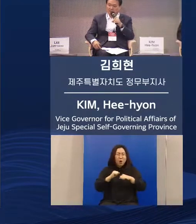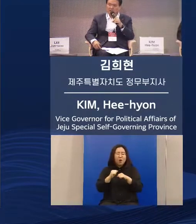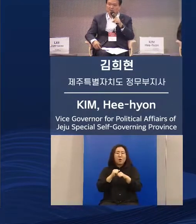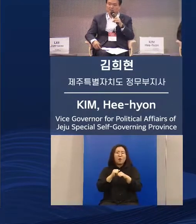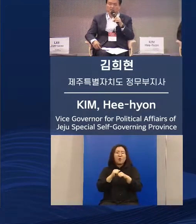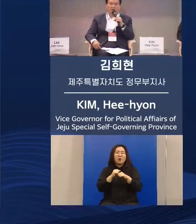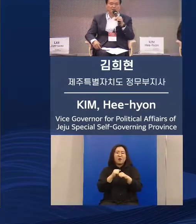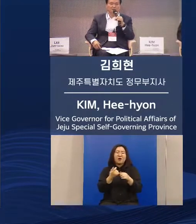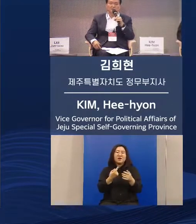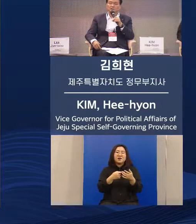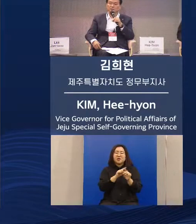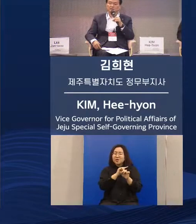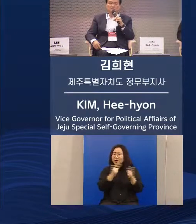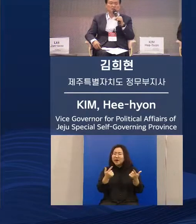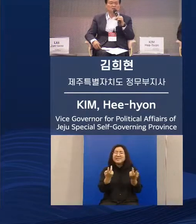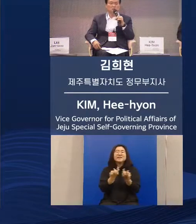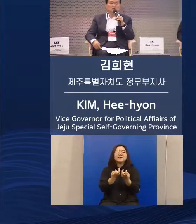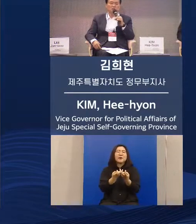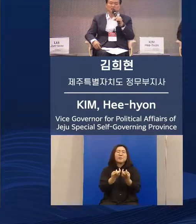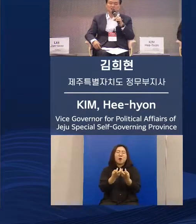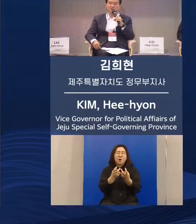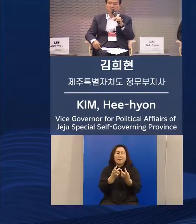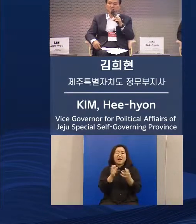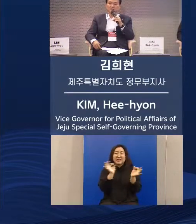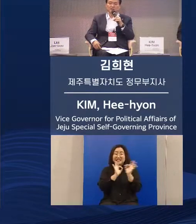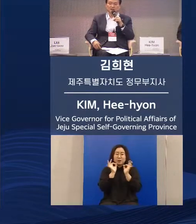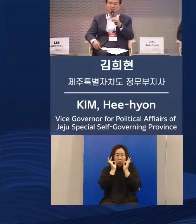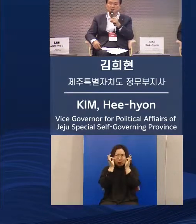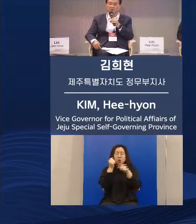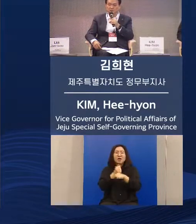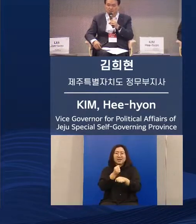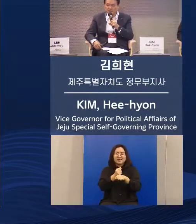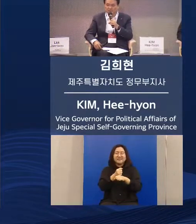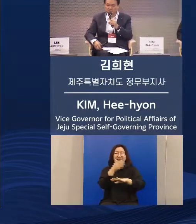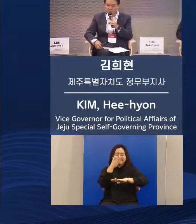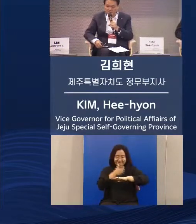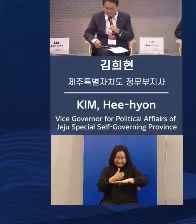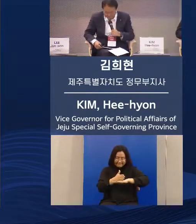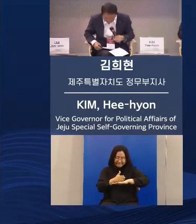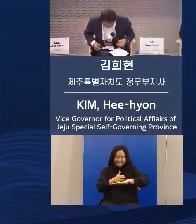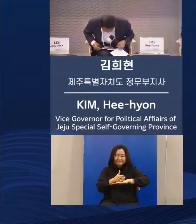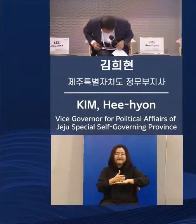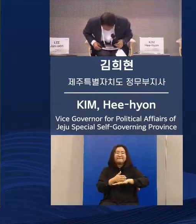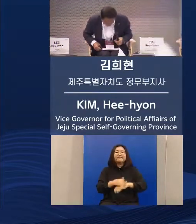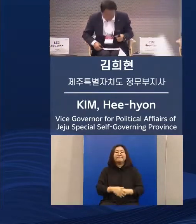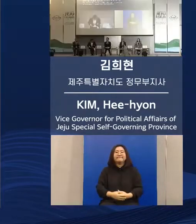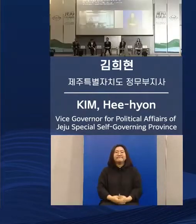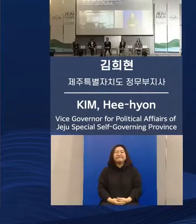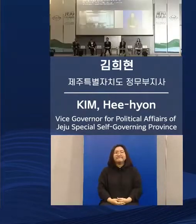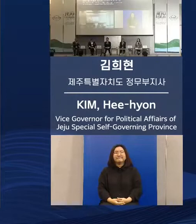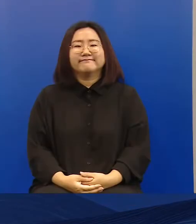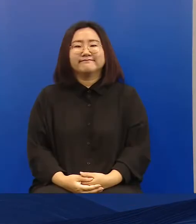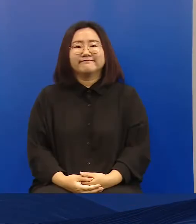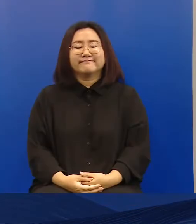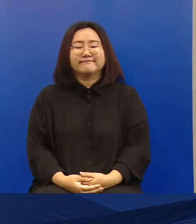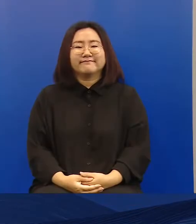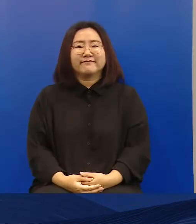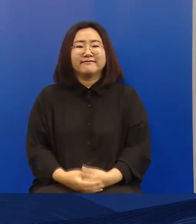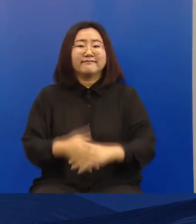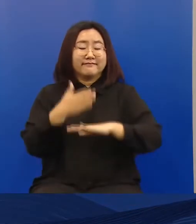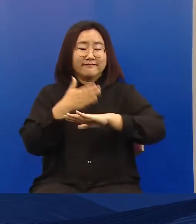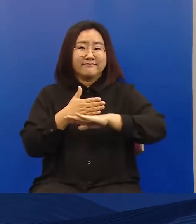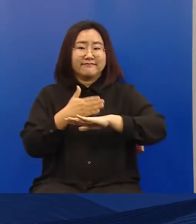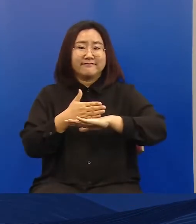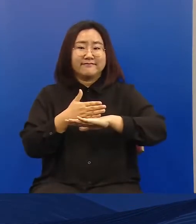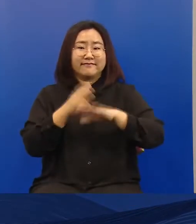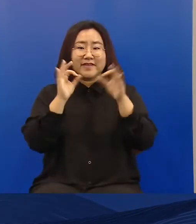existing system more solid. And Jeju will continue to seek more measures to improve sign language